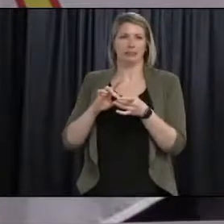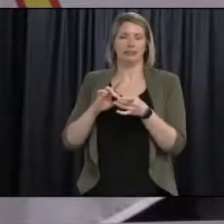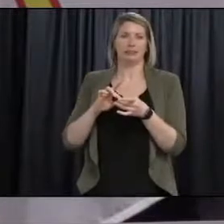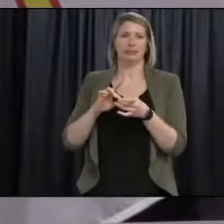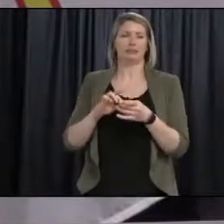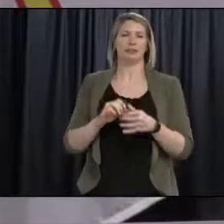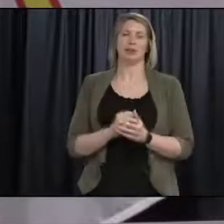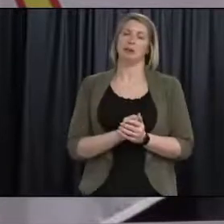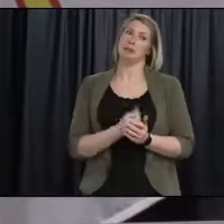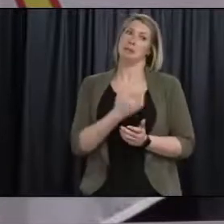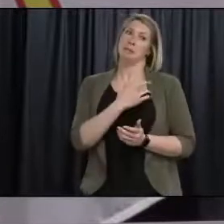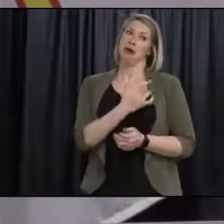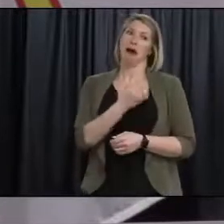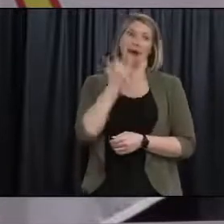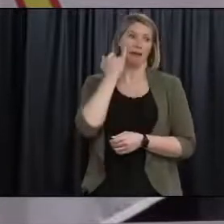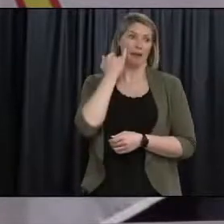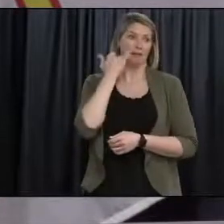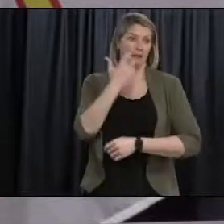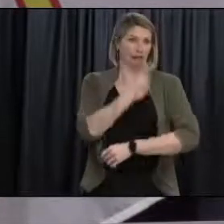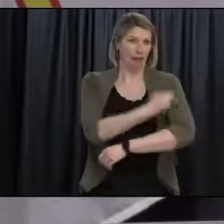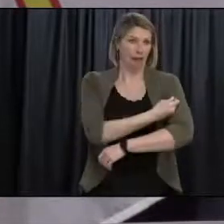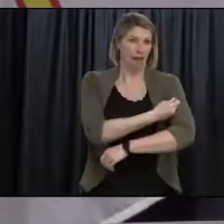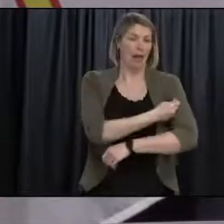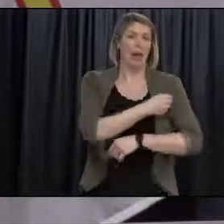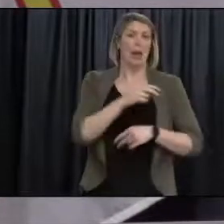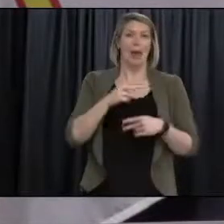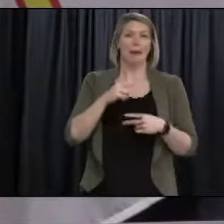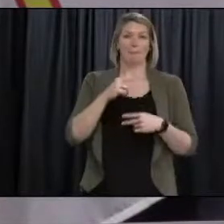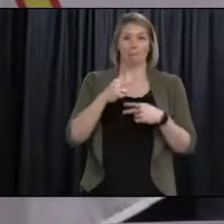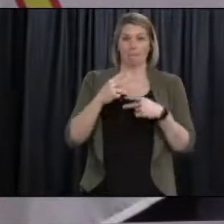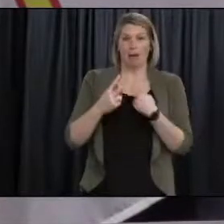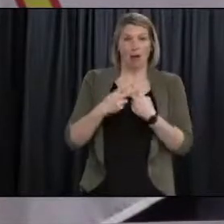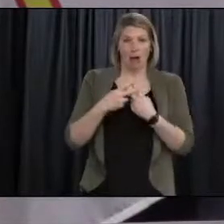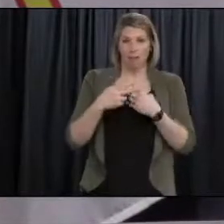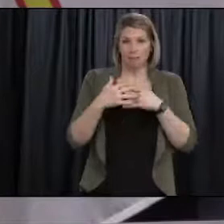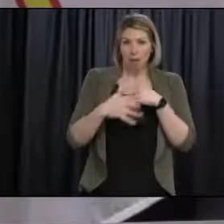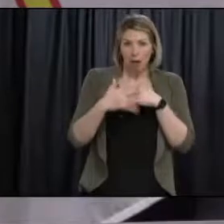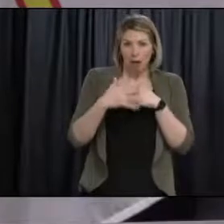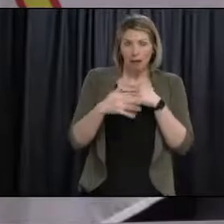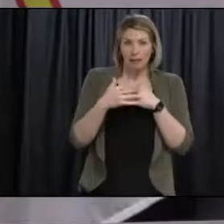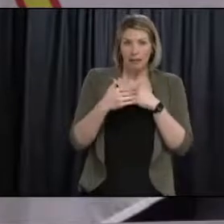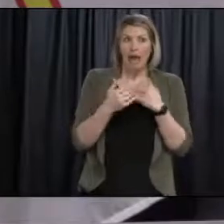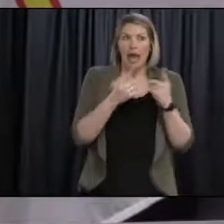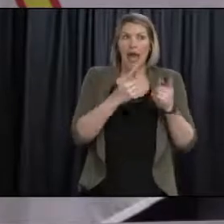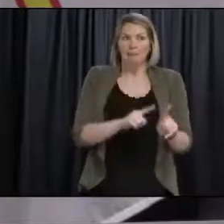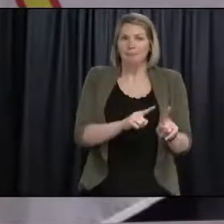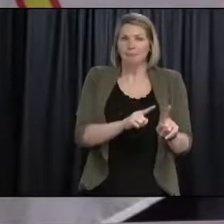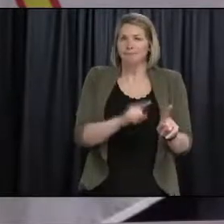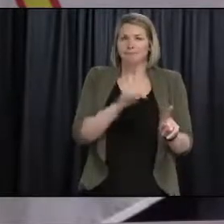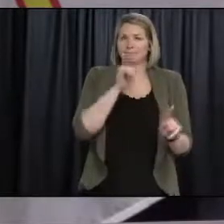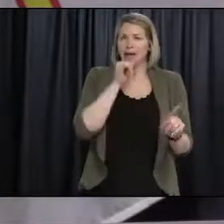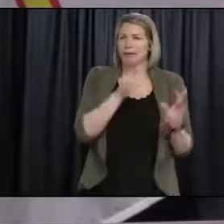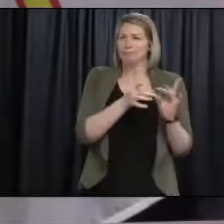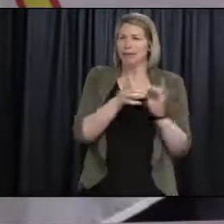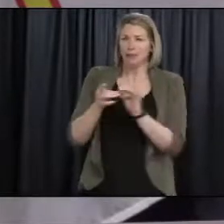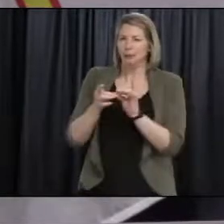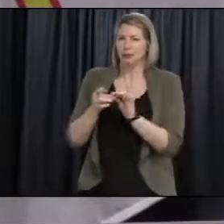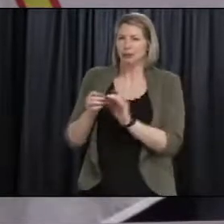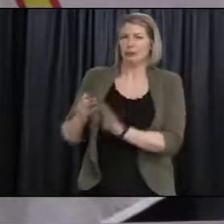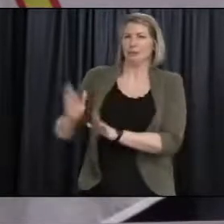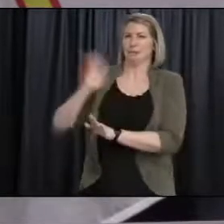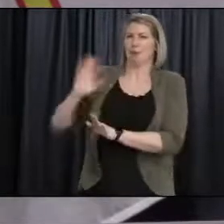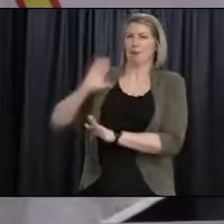blood clots in general. So there doesn't appear to be a connection in this way because it's a different